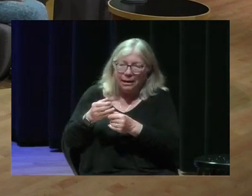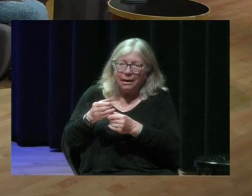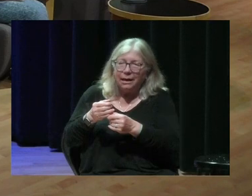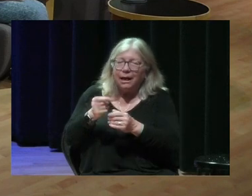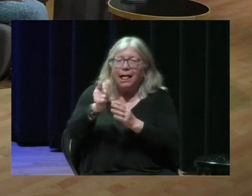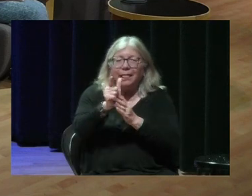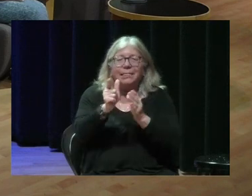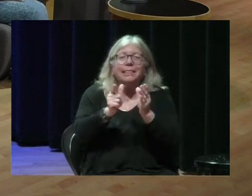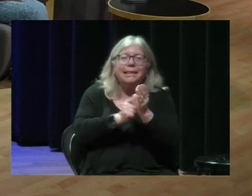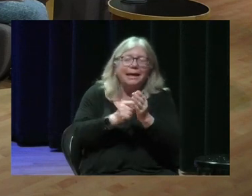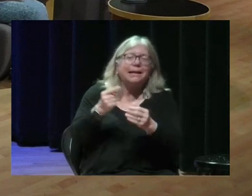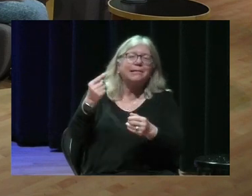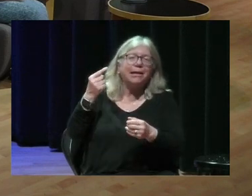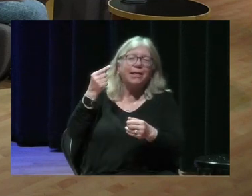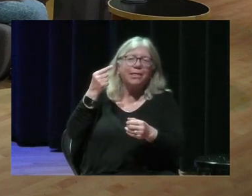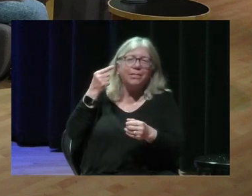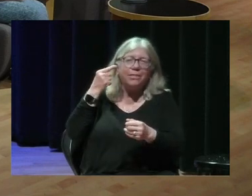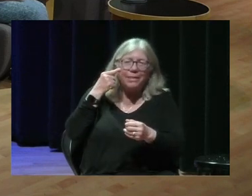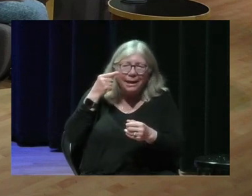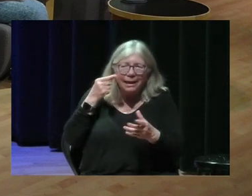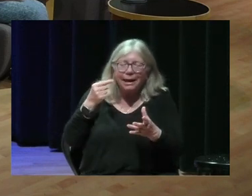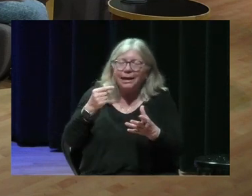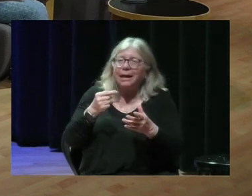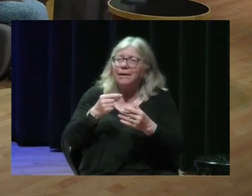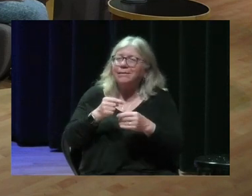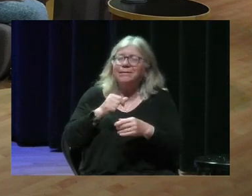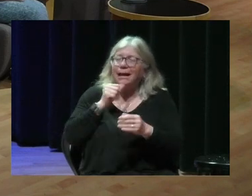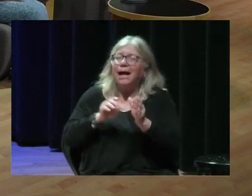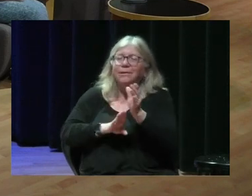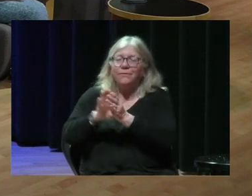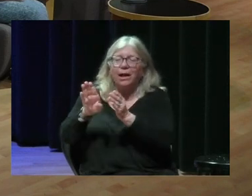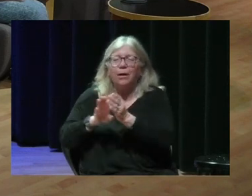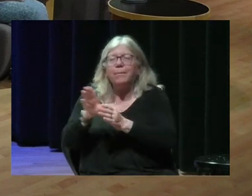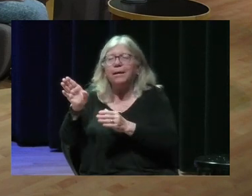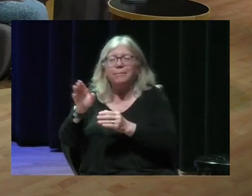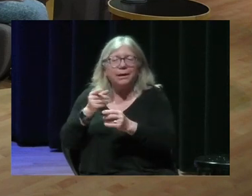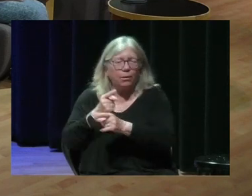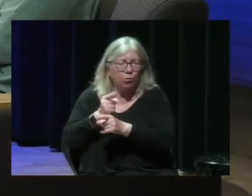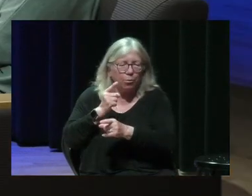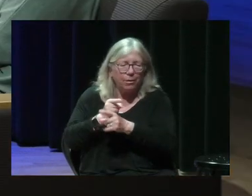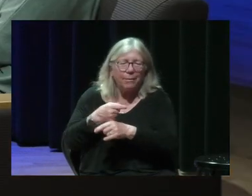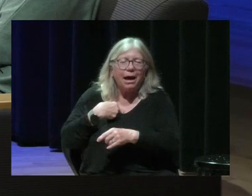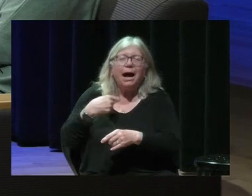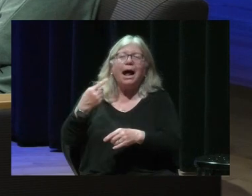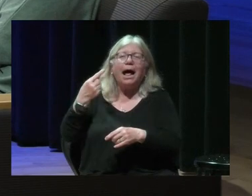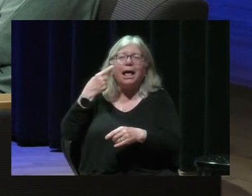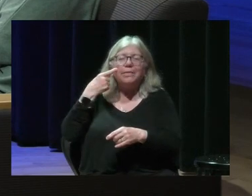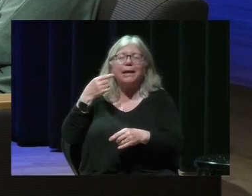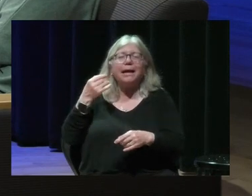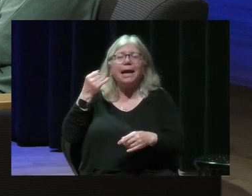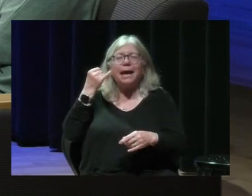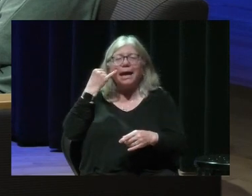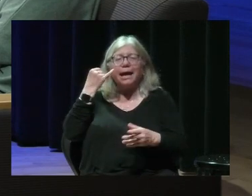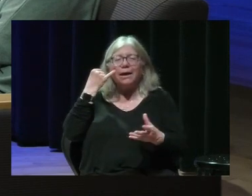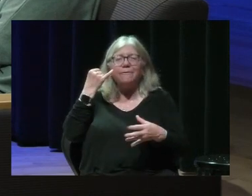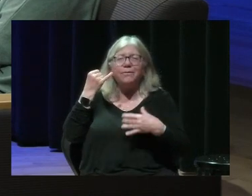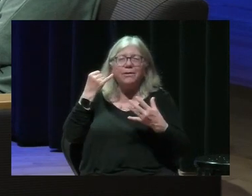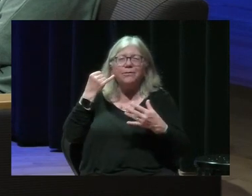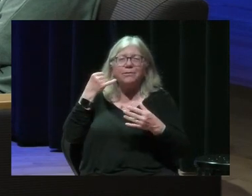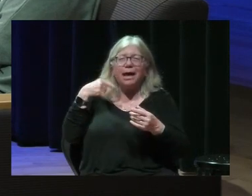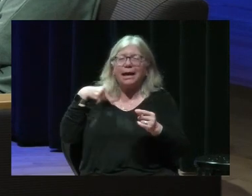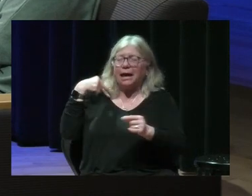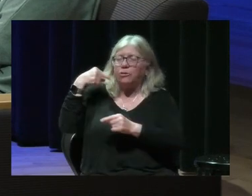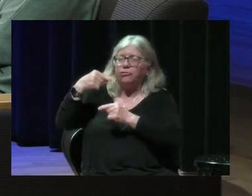Legalistic thinking is developmentally appropriate. I think if there is a, like, sort of a